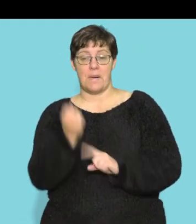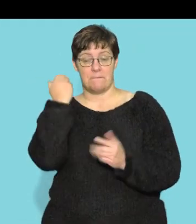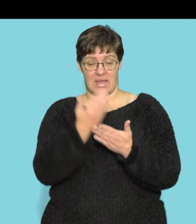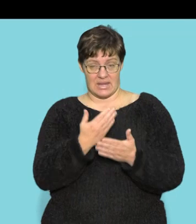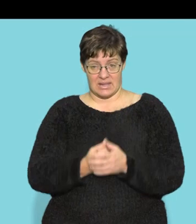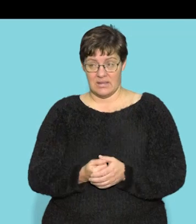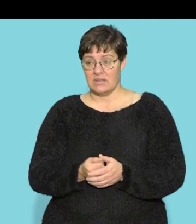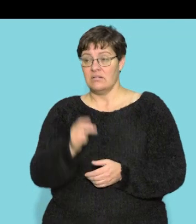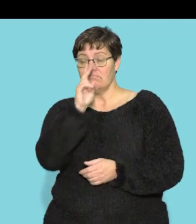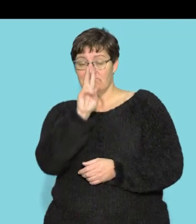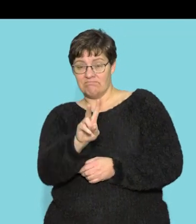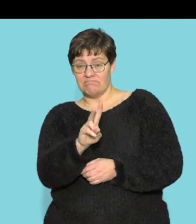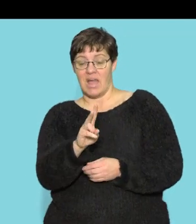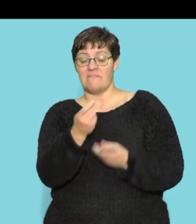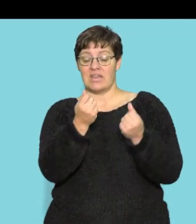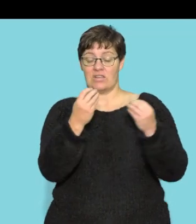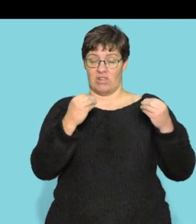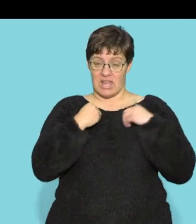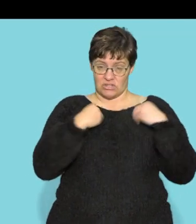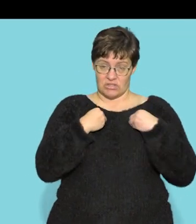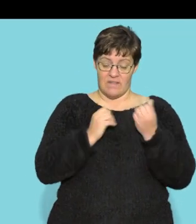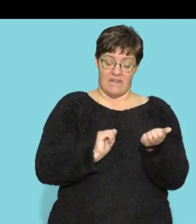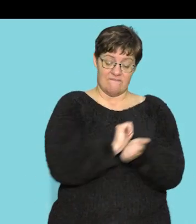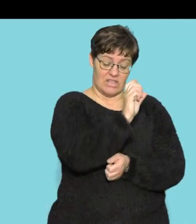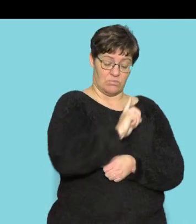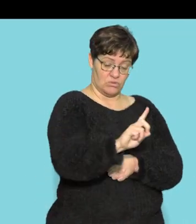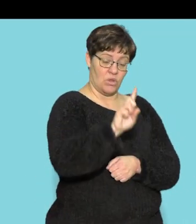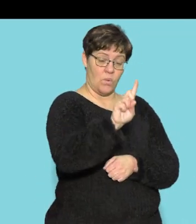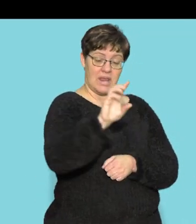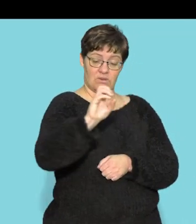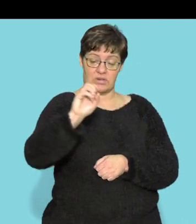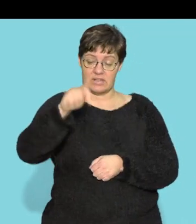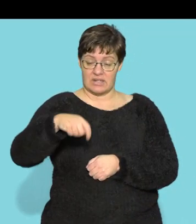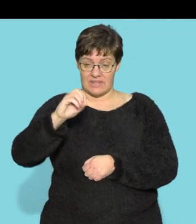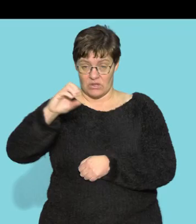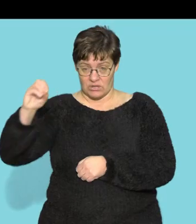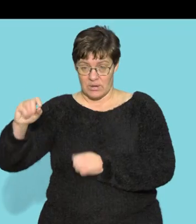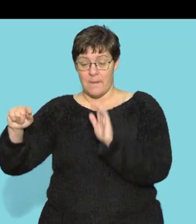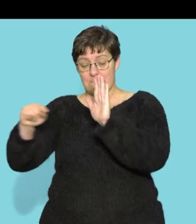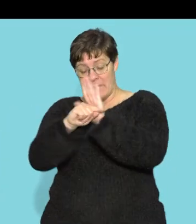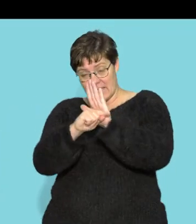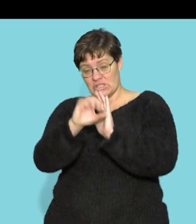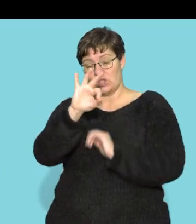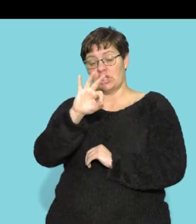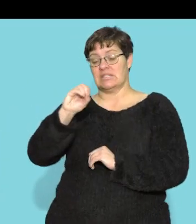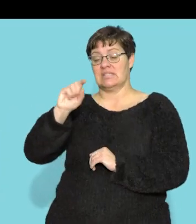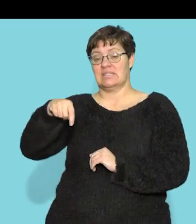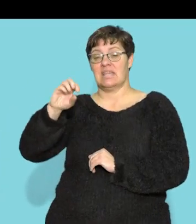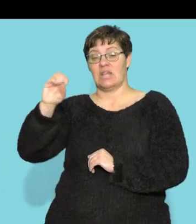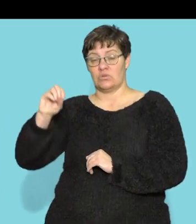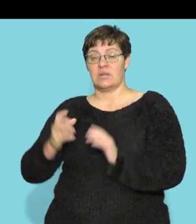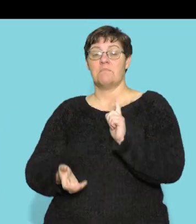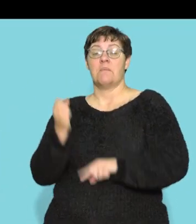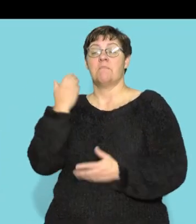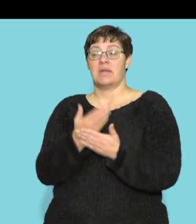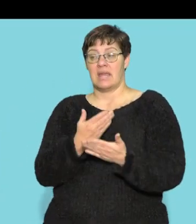Watch. Under my financial asset, I've got my fixed deposit of 100,000 minus the 30,000 that will mature.